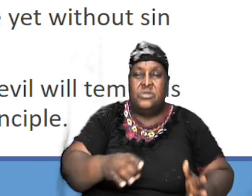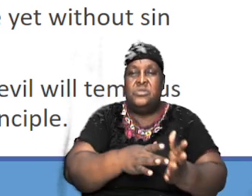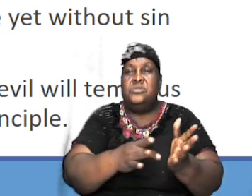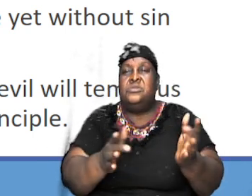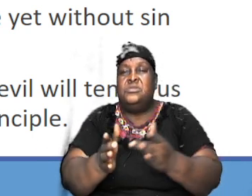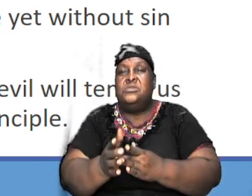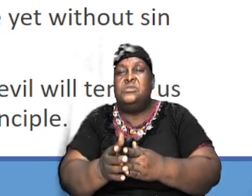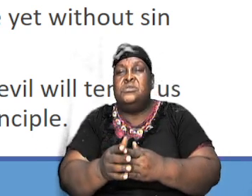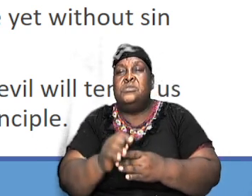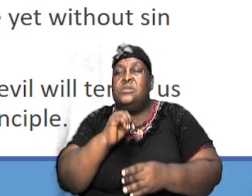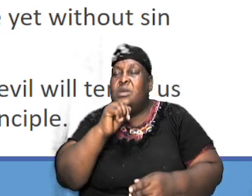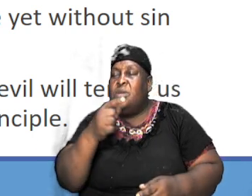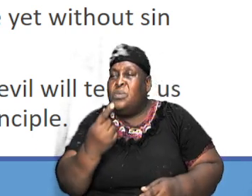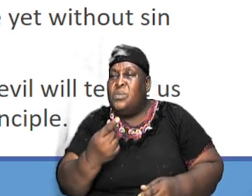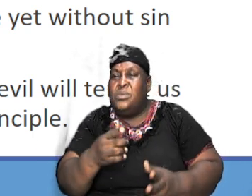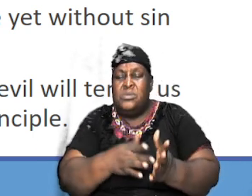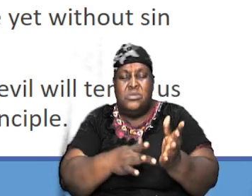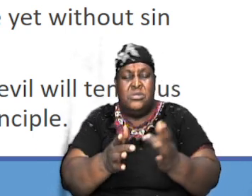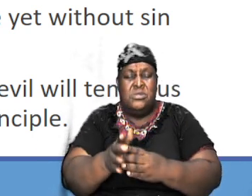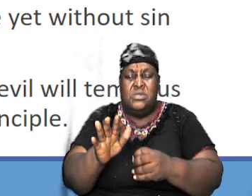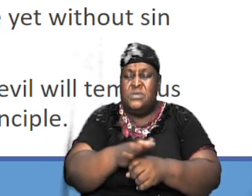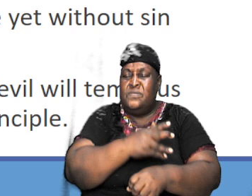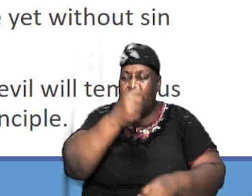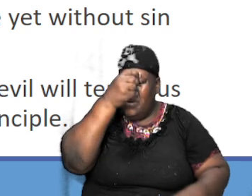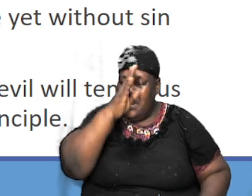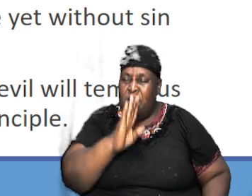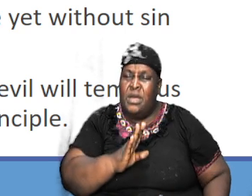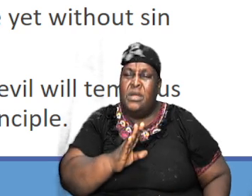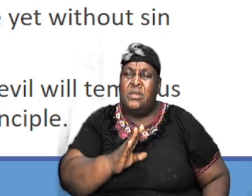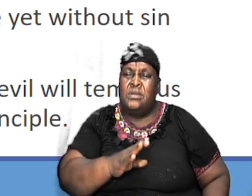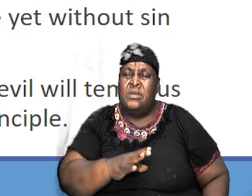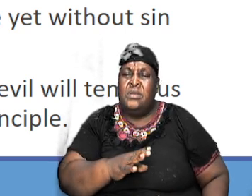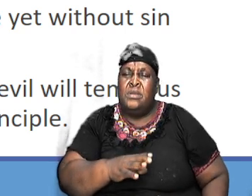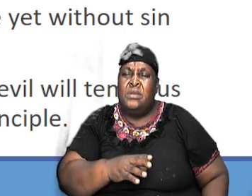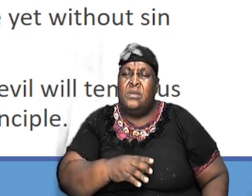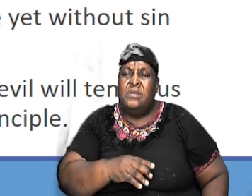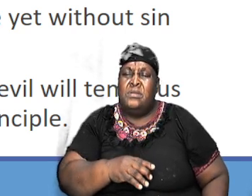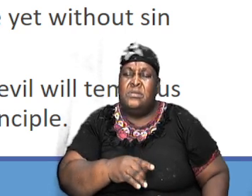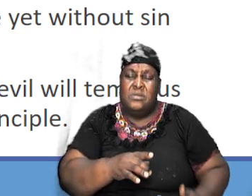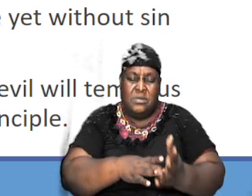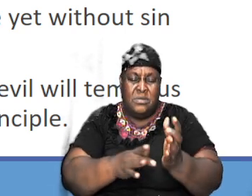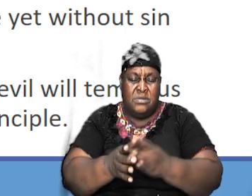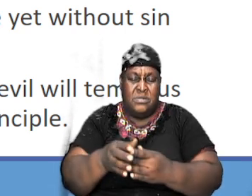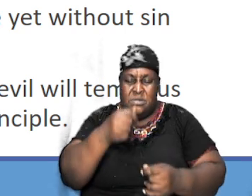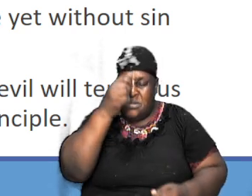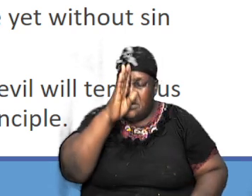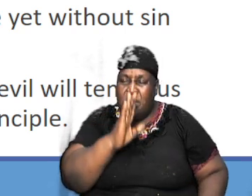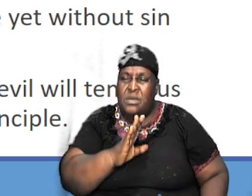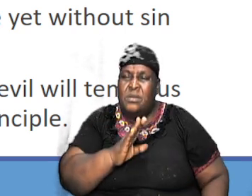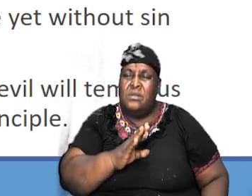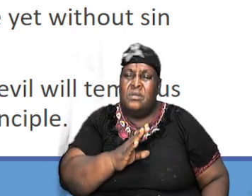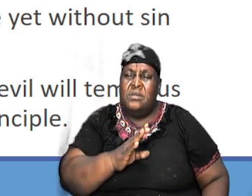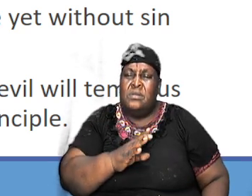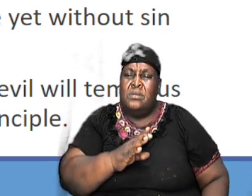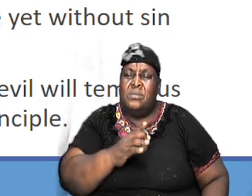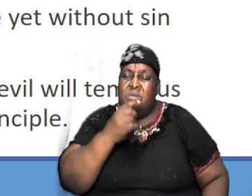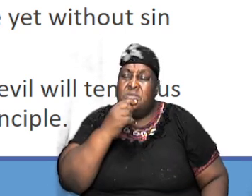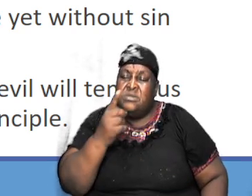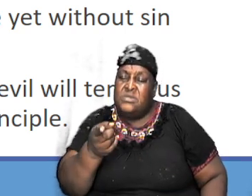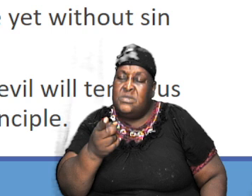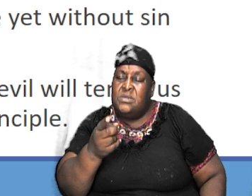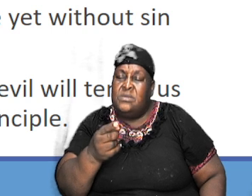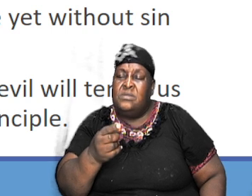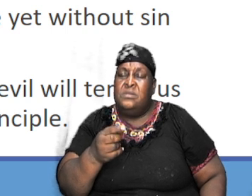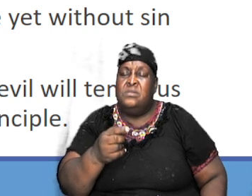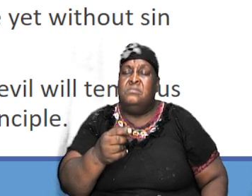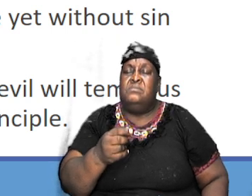I said, fully God, right? And when we say that Jesus is God, we are saying that we